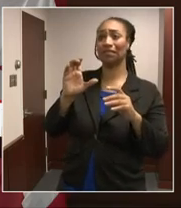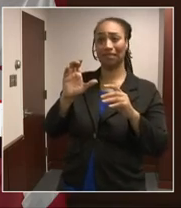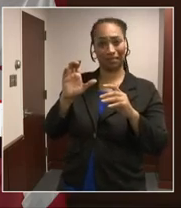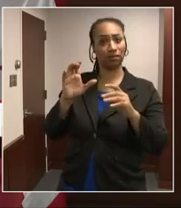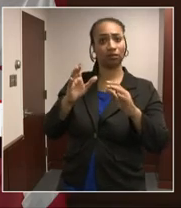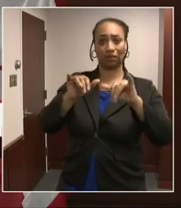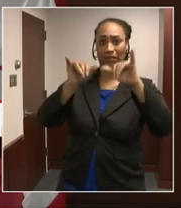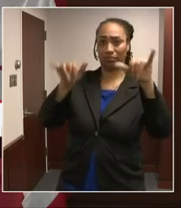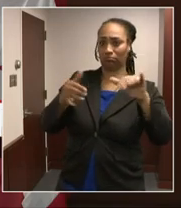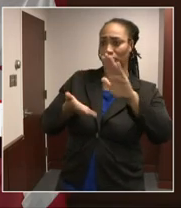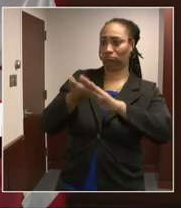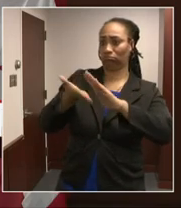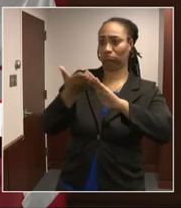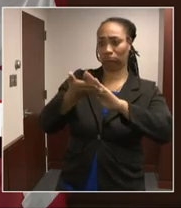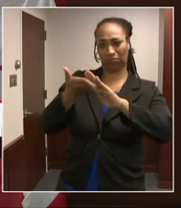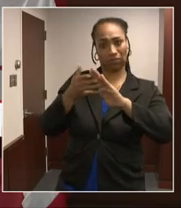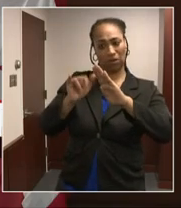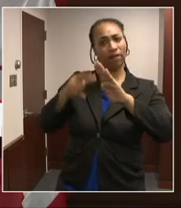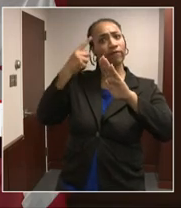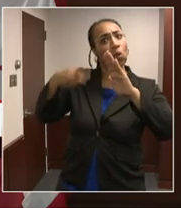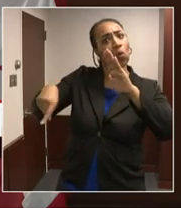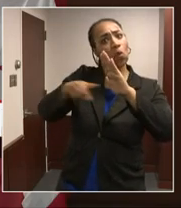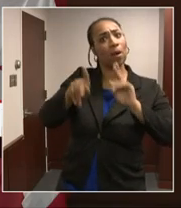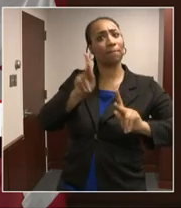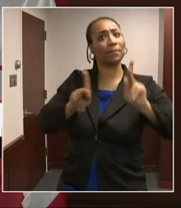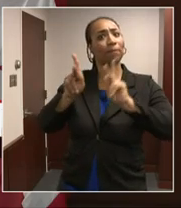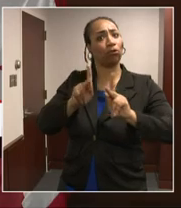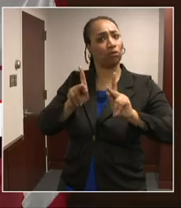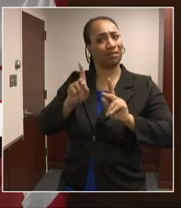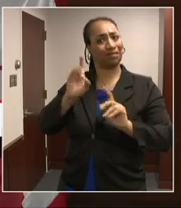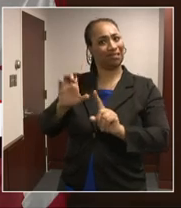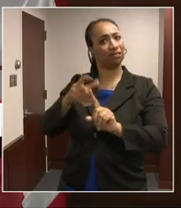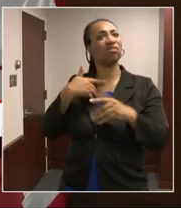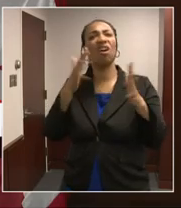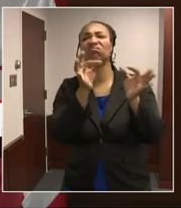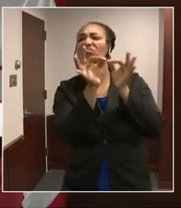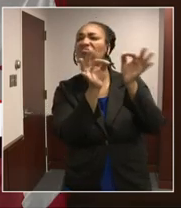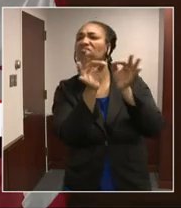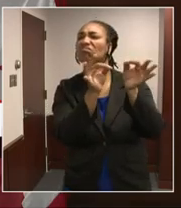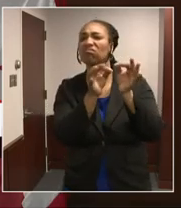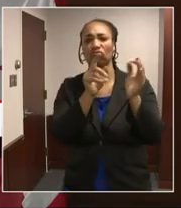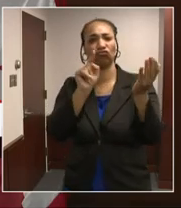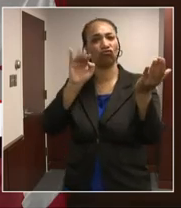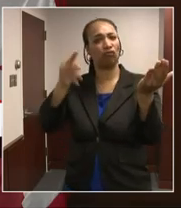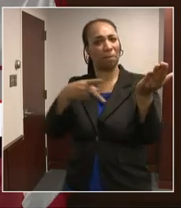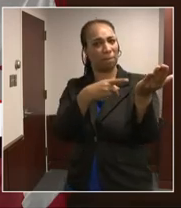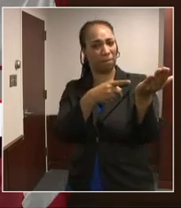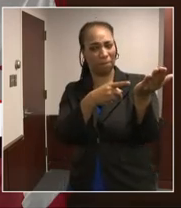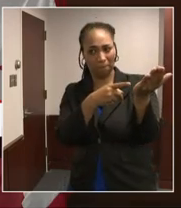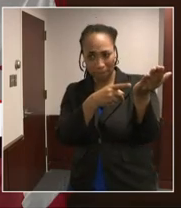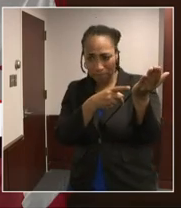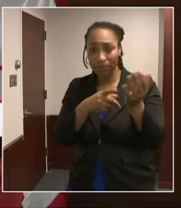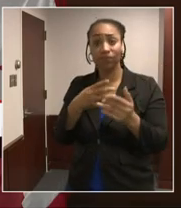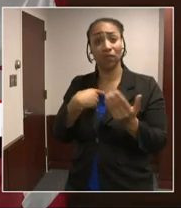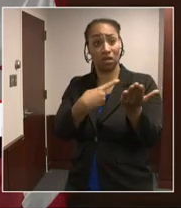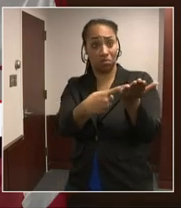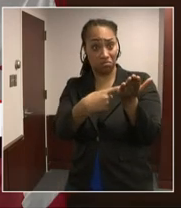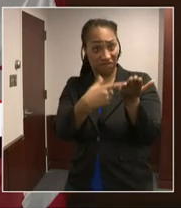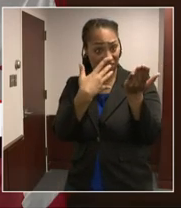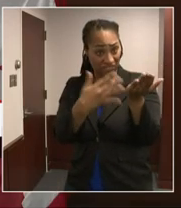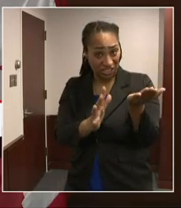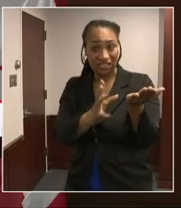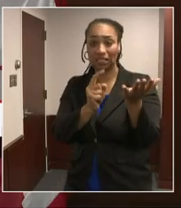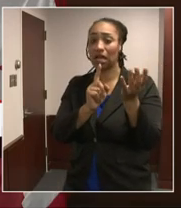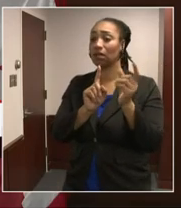of Columbia. And I would say we left with the impression that his concern